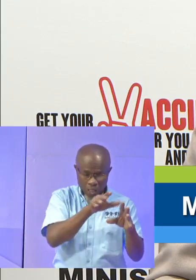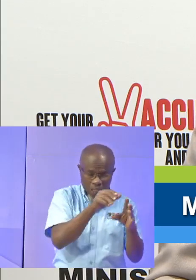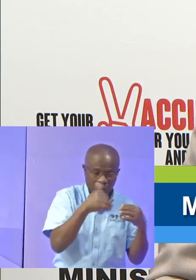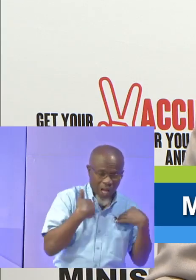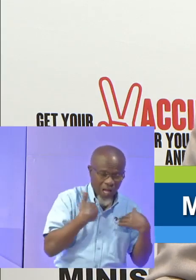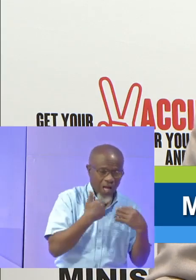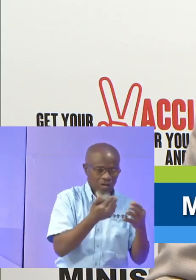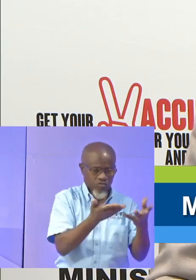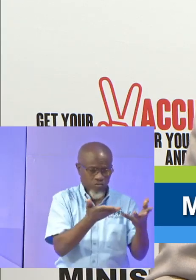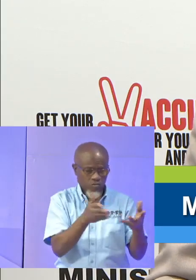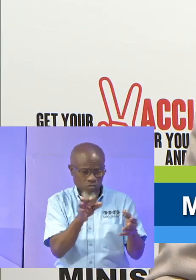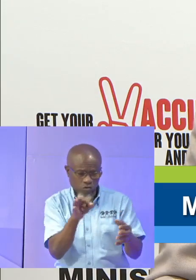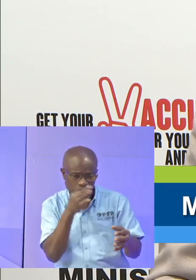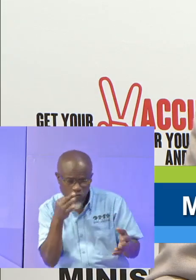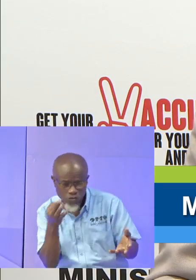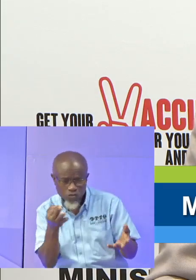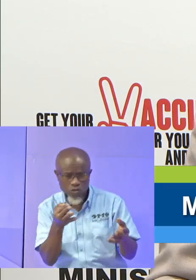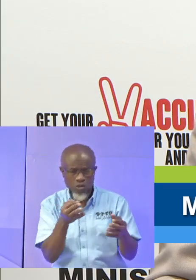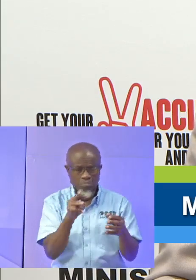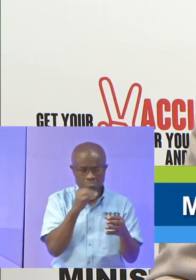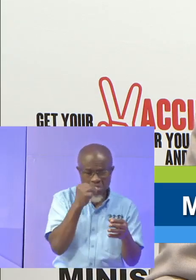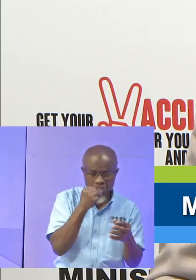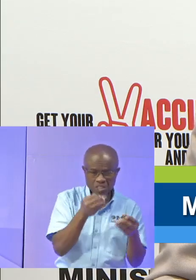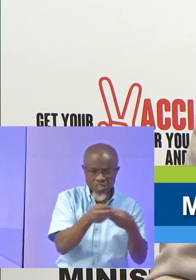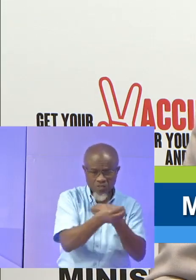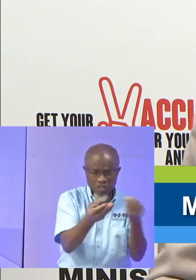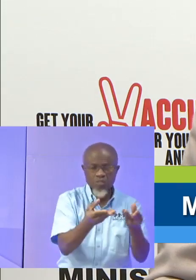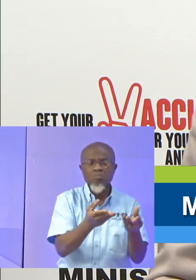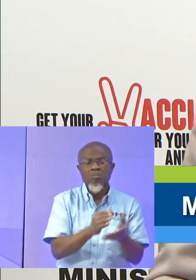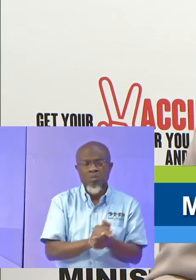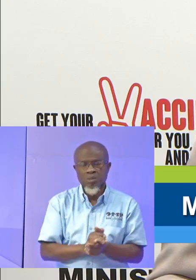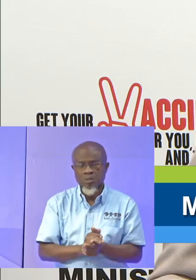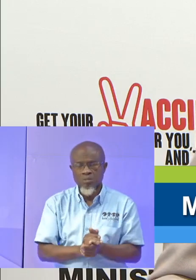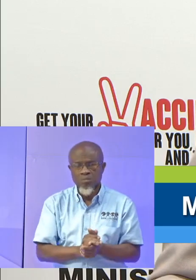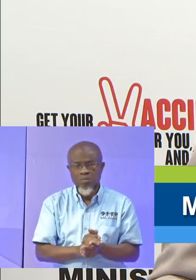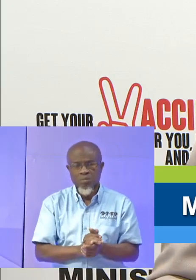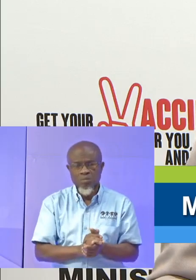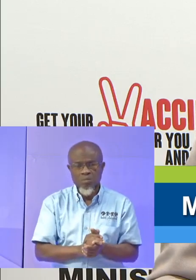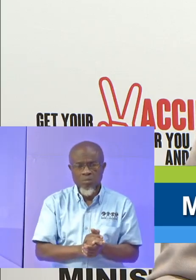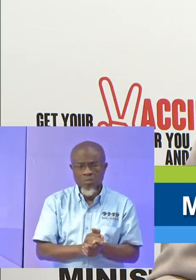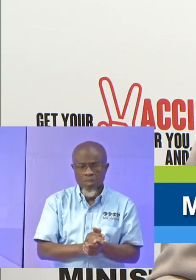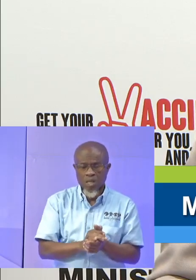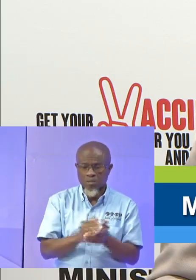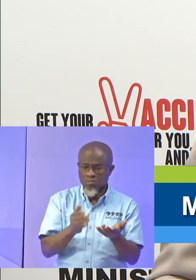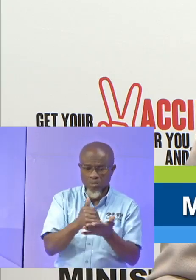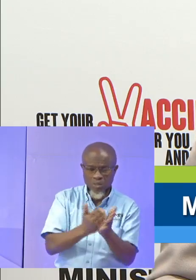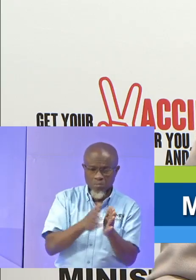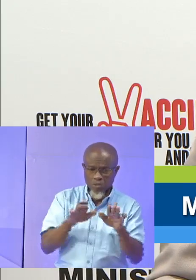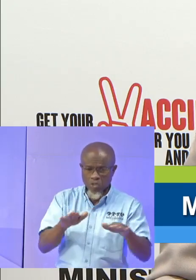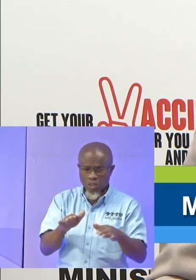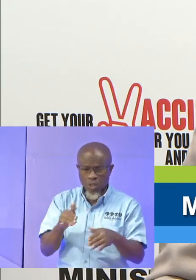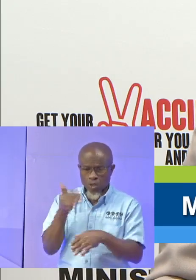to meeting friends. You have some children for 2 years now don't know who their peers are in schools. That is not a good